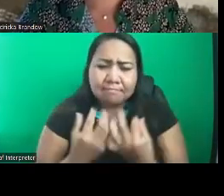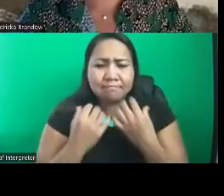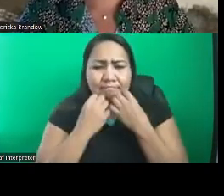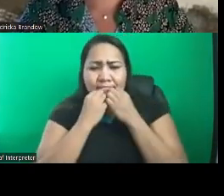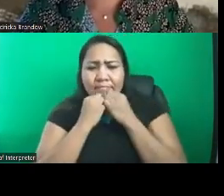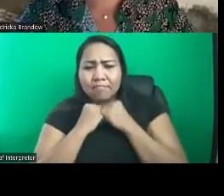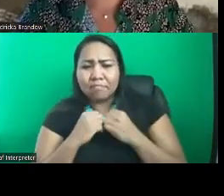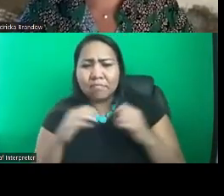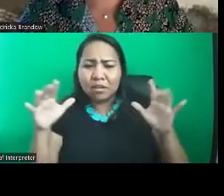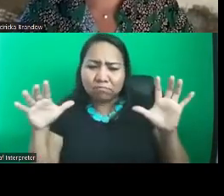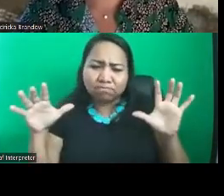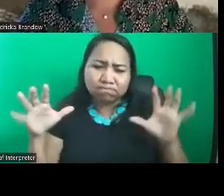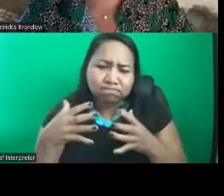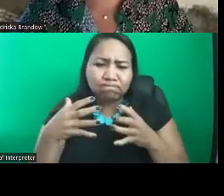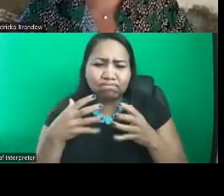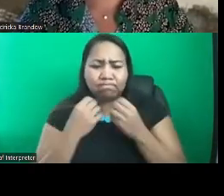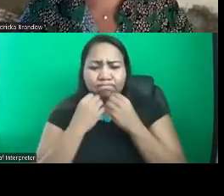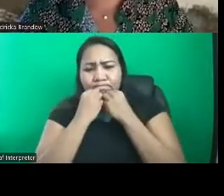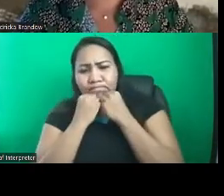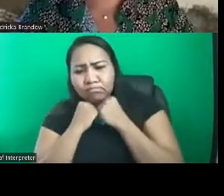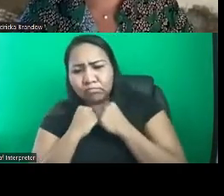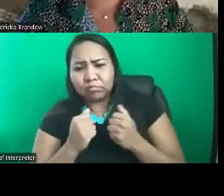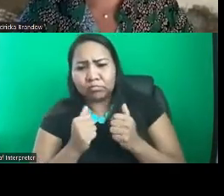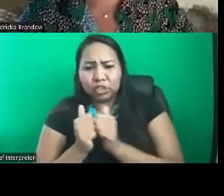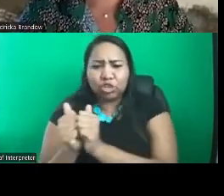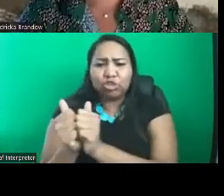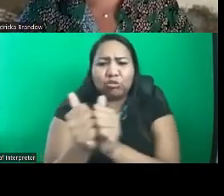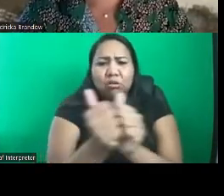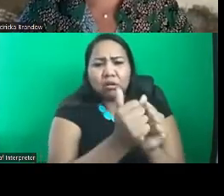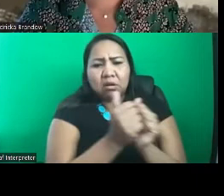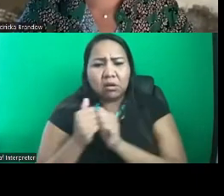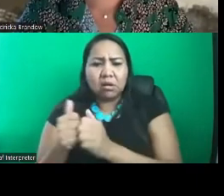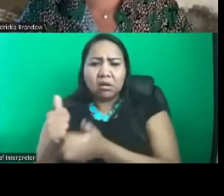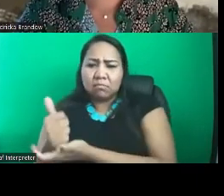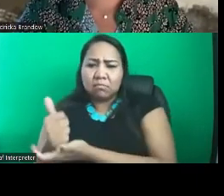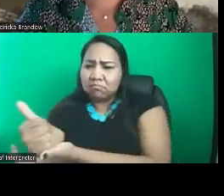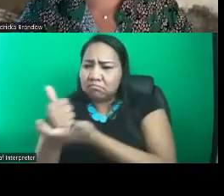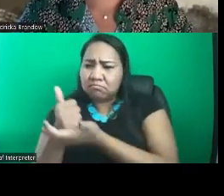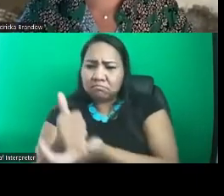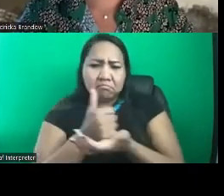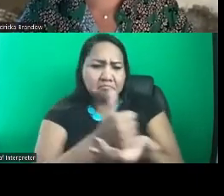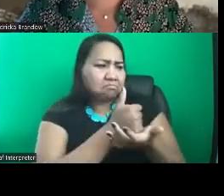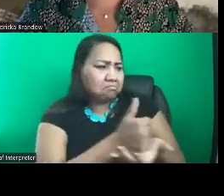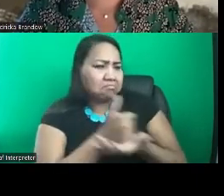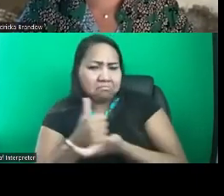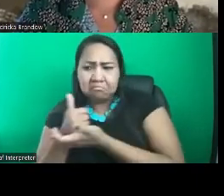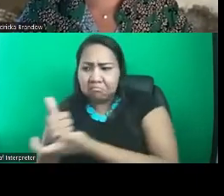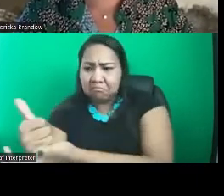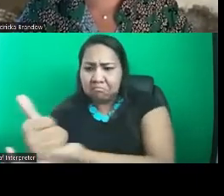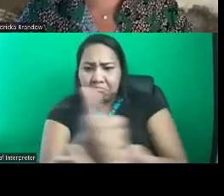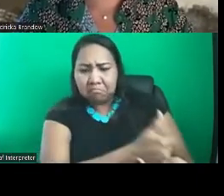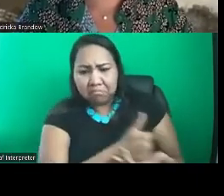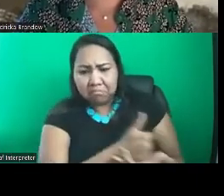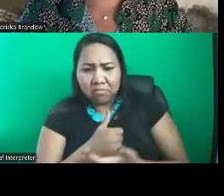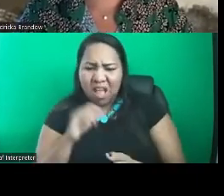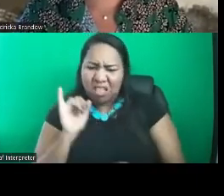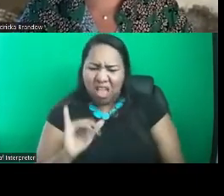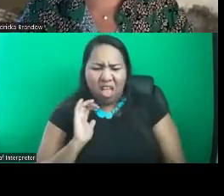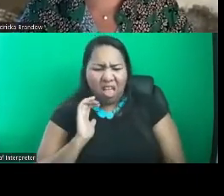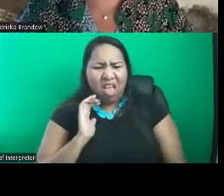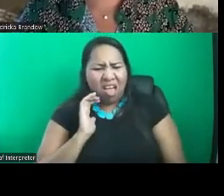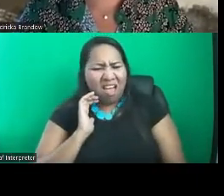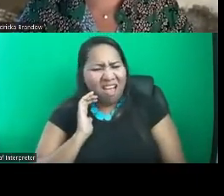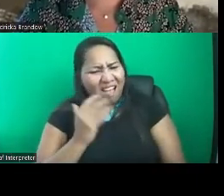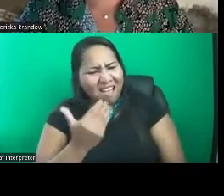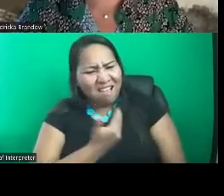staying together and helping each other. That's the final thing that we realized, is that we